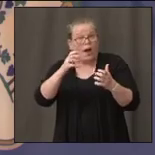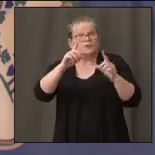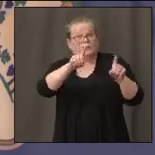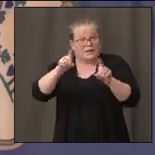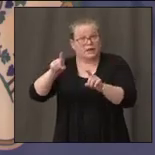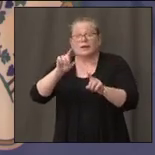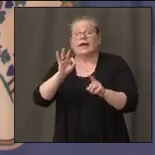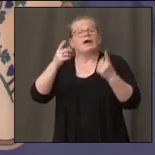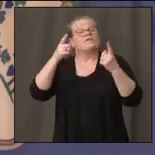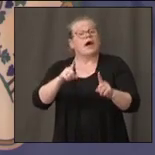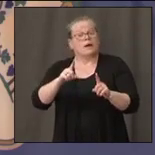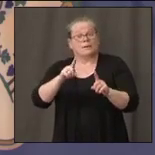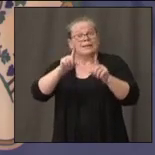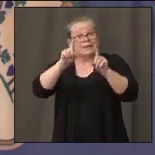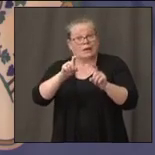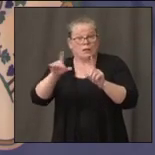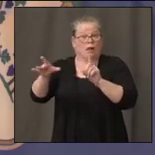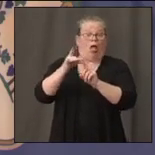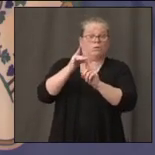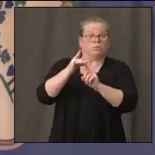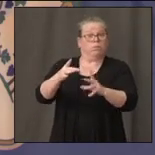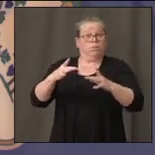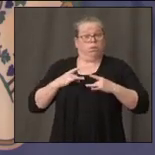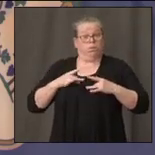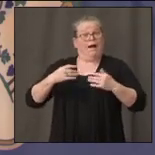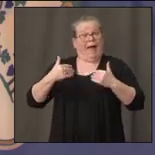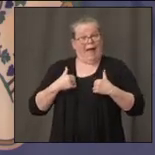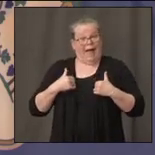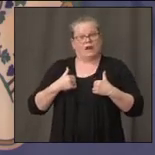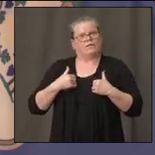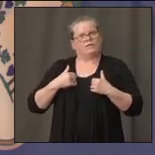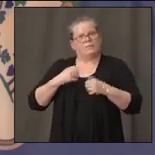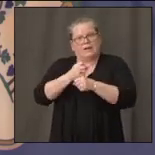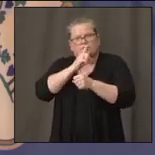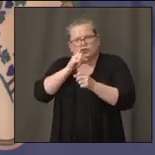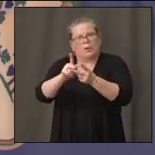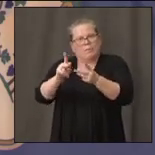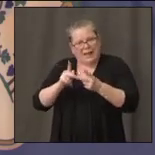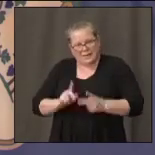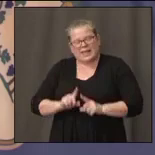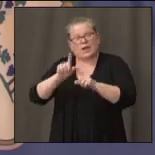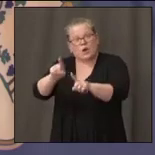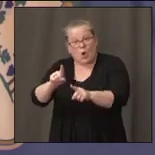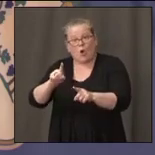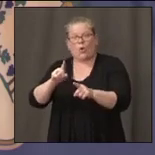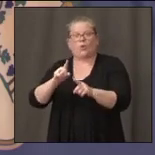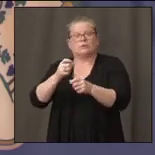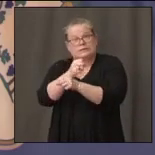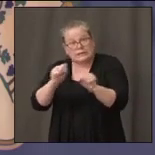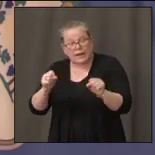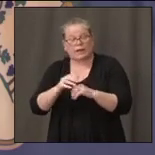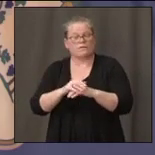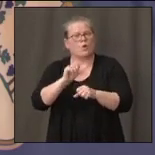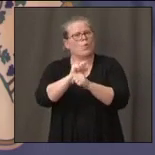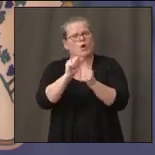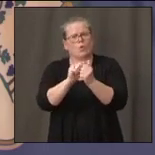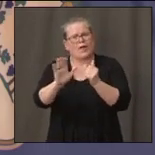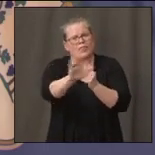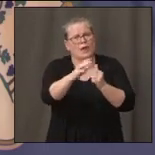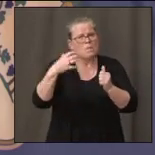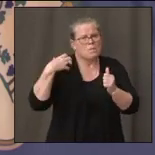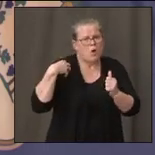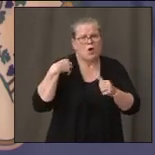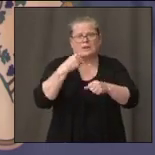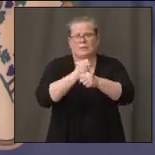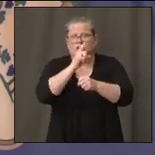they test positive, there's a place they can go where they know they can be safe. Working with their employers, making sure they're protected if they have to